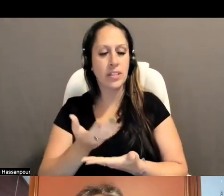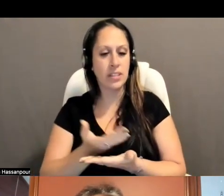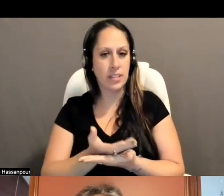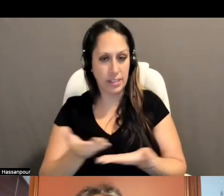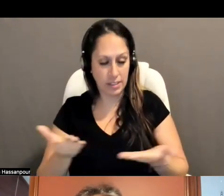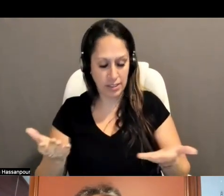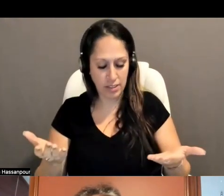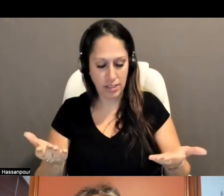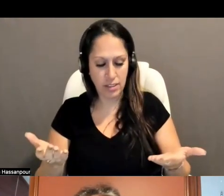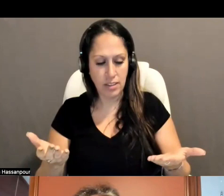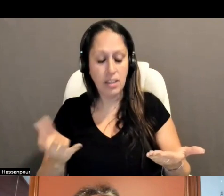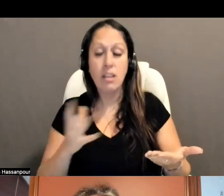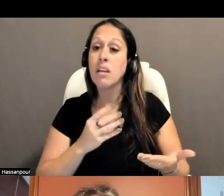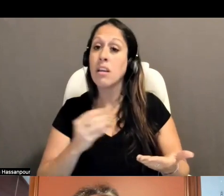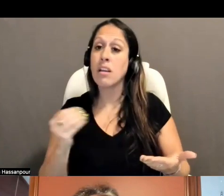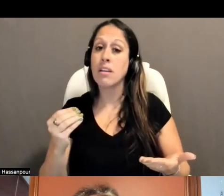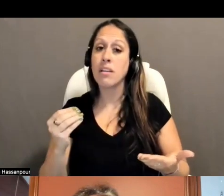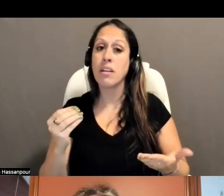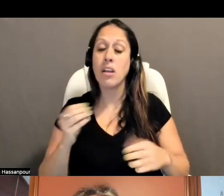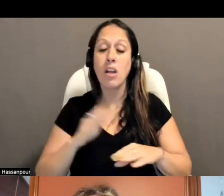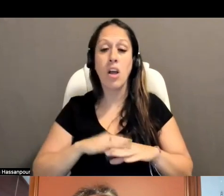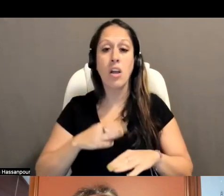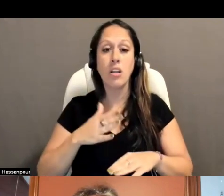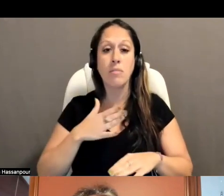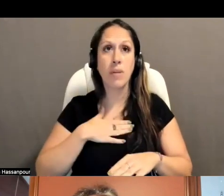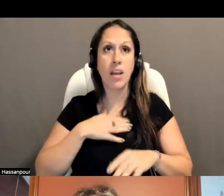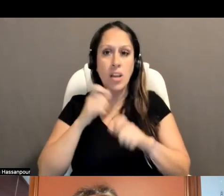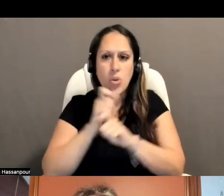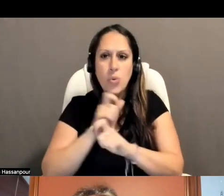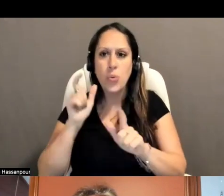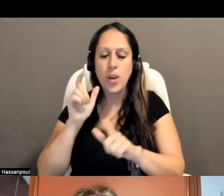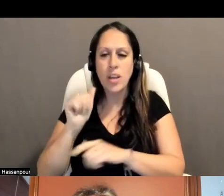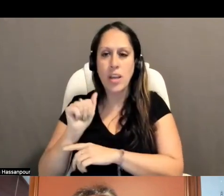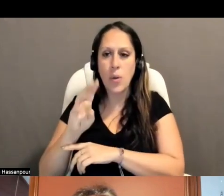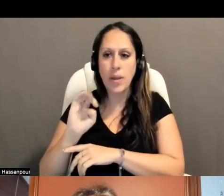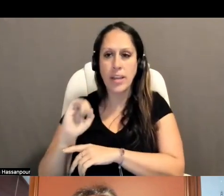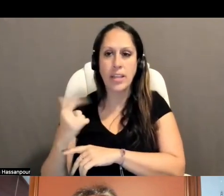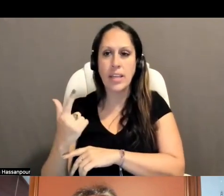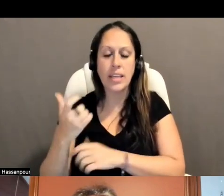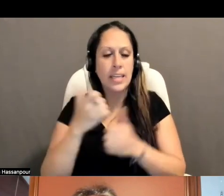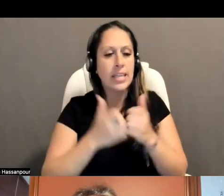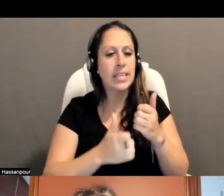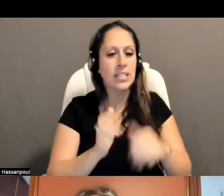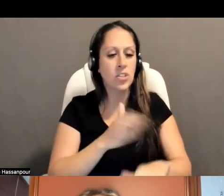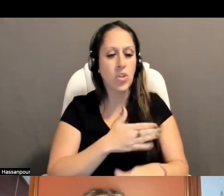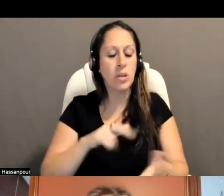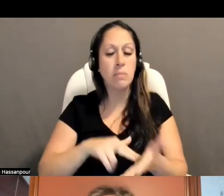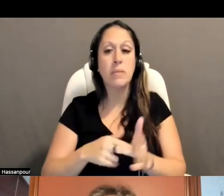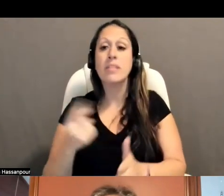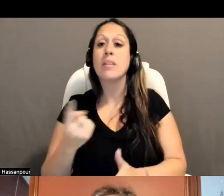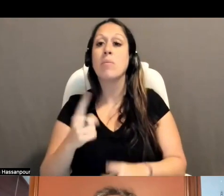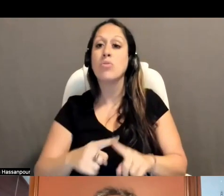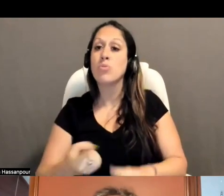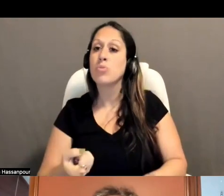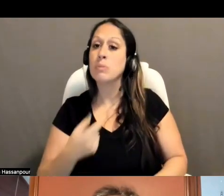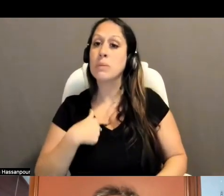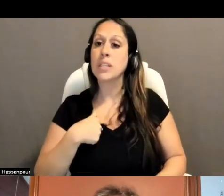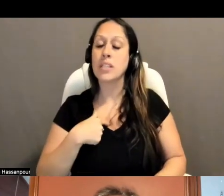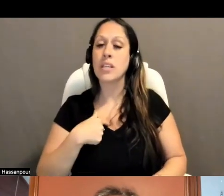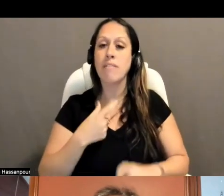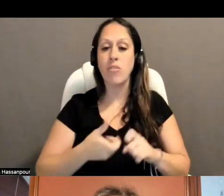themes. And on my awakening, each song means something to me from